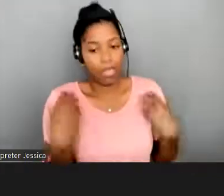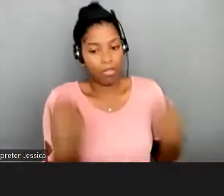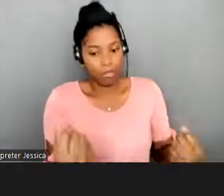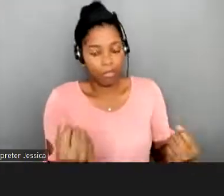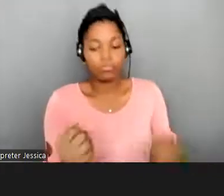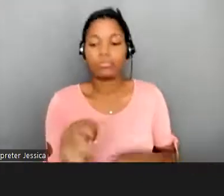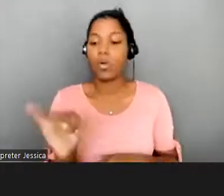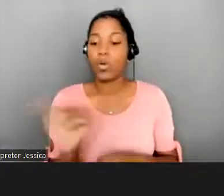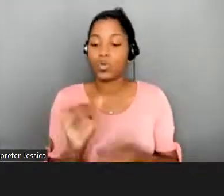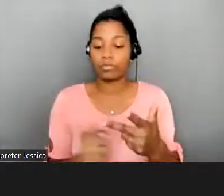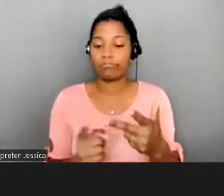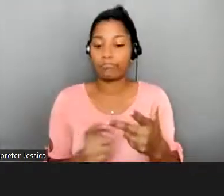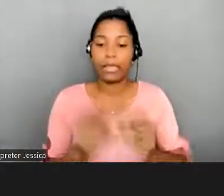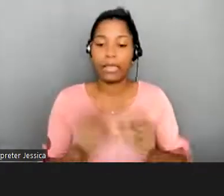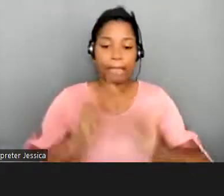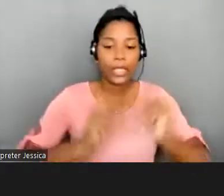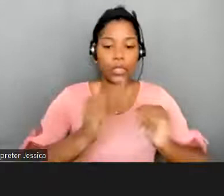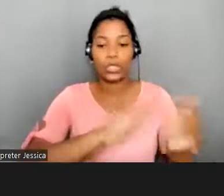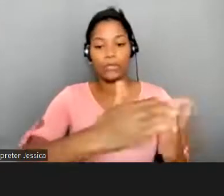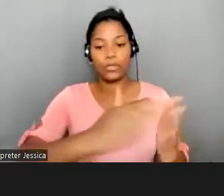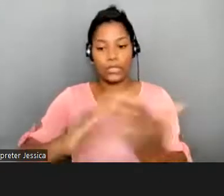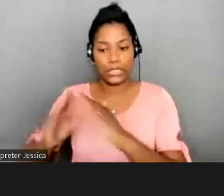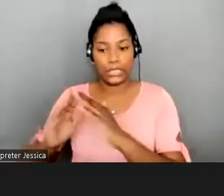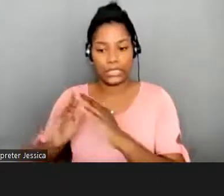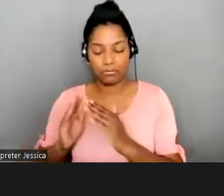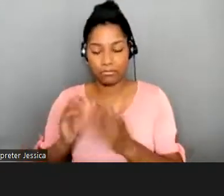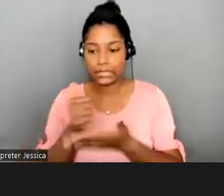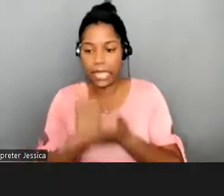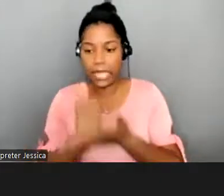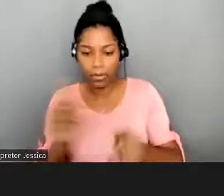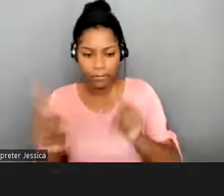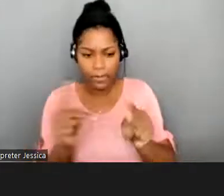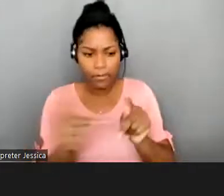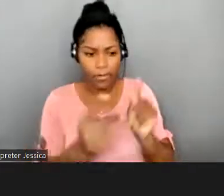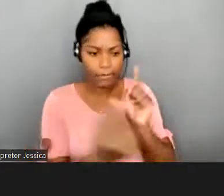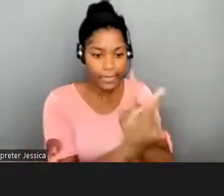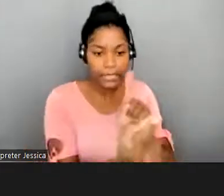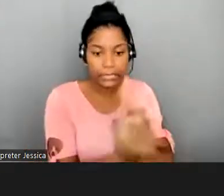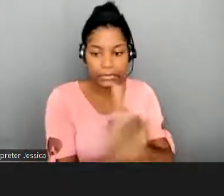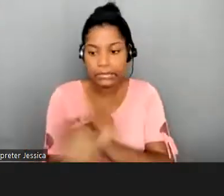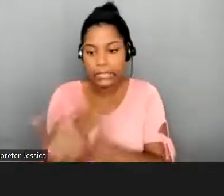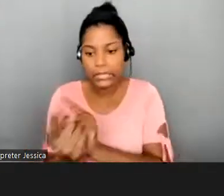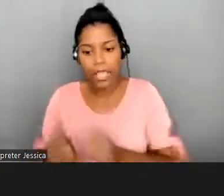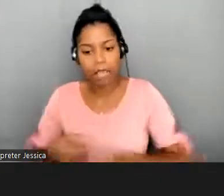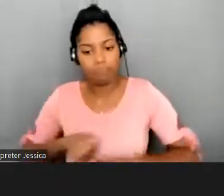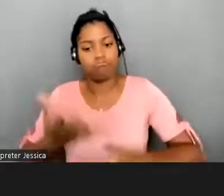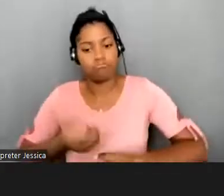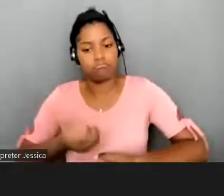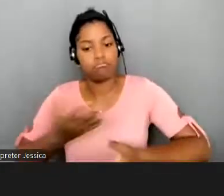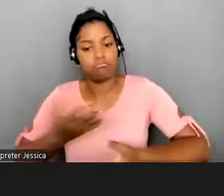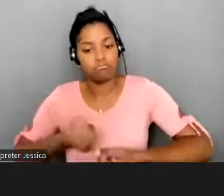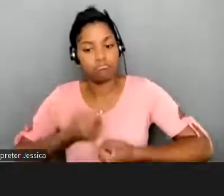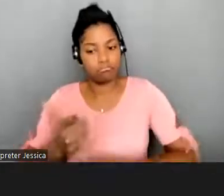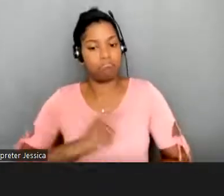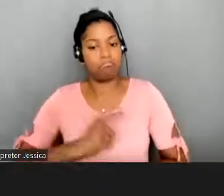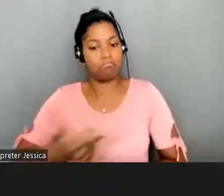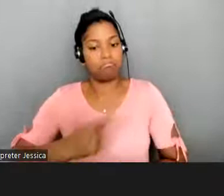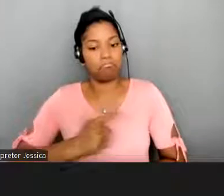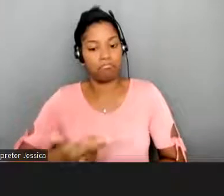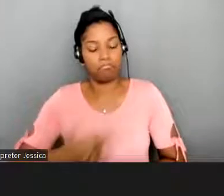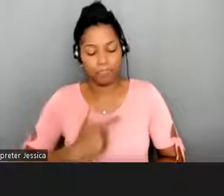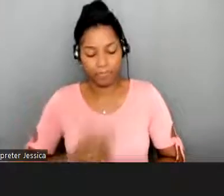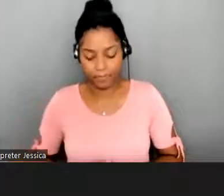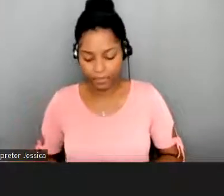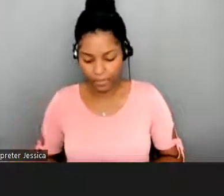create opportunities for a broad audience to engage and interact with each other in open dialogue, and to share learnings, gather